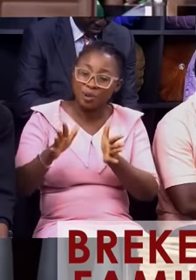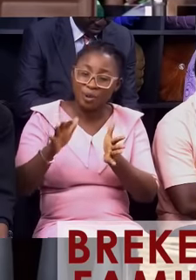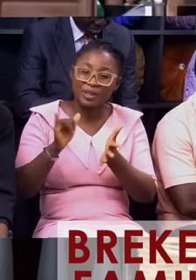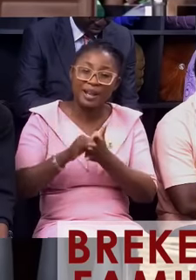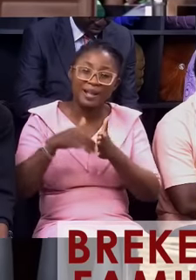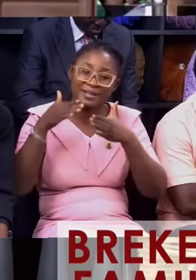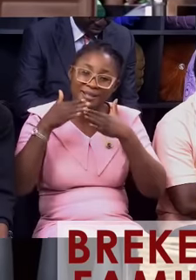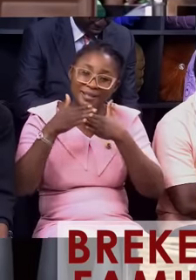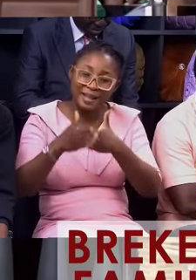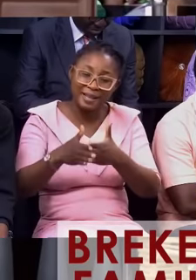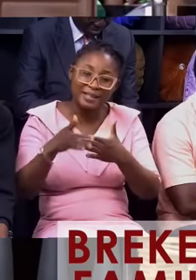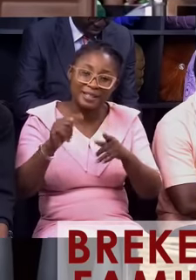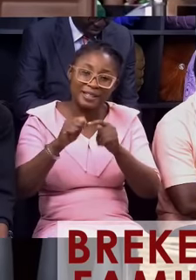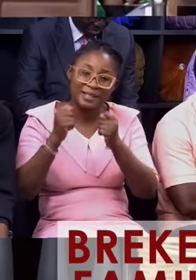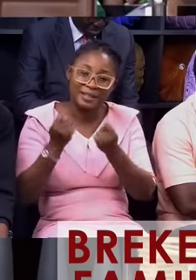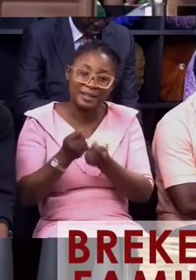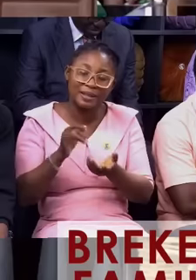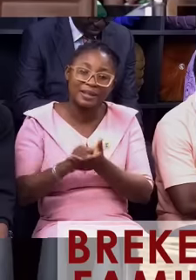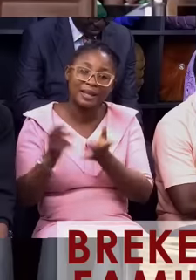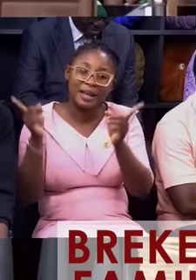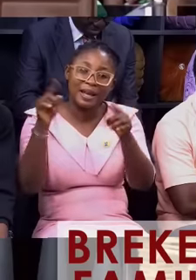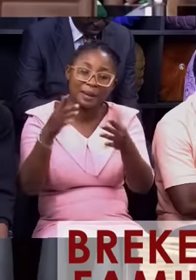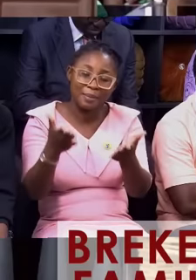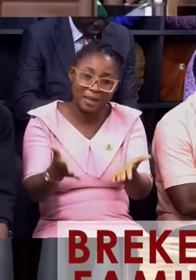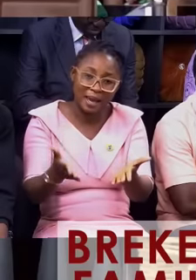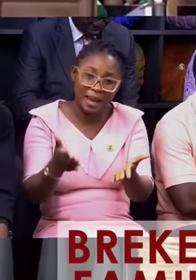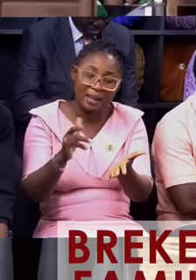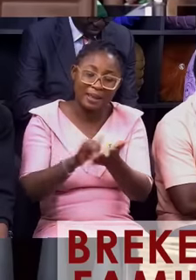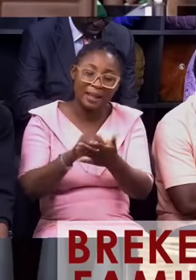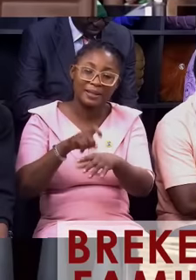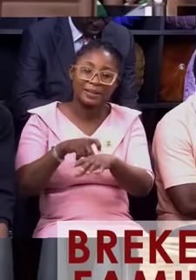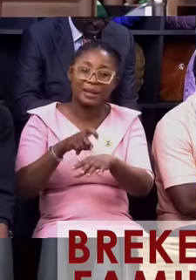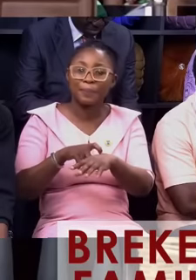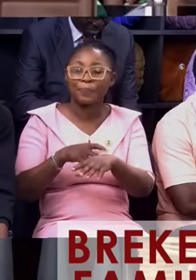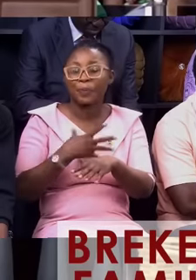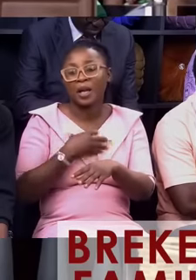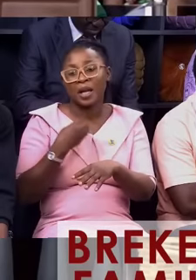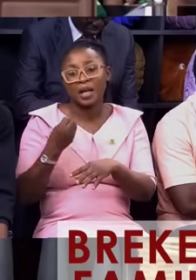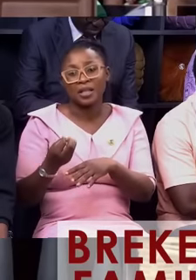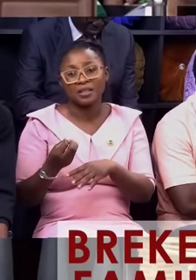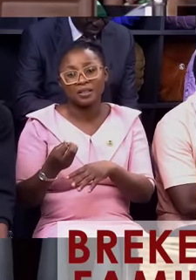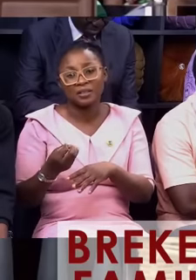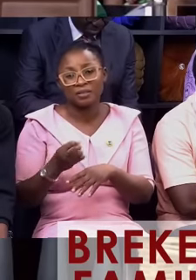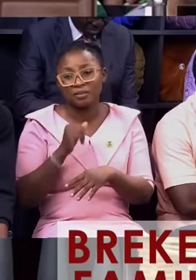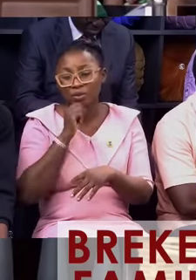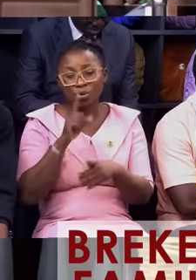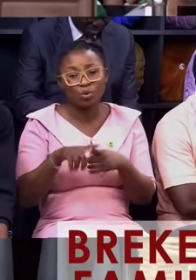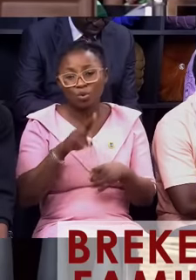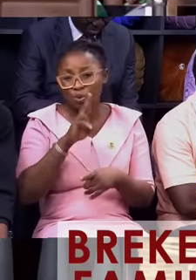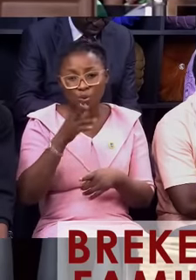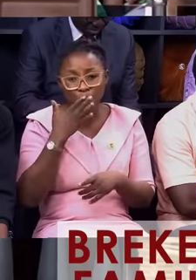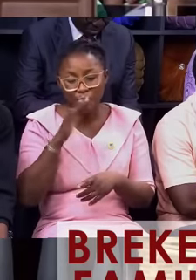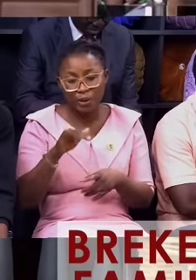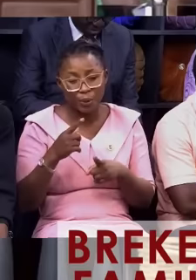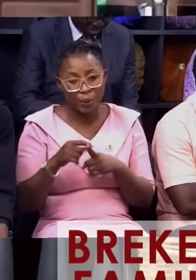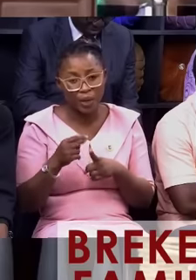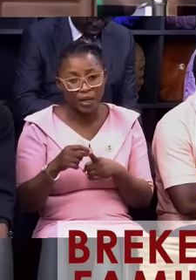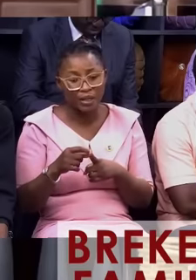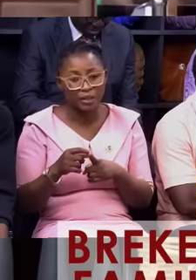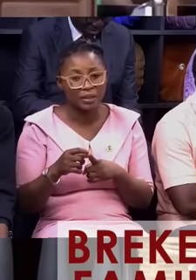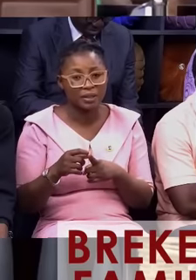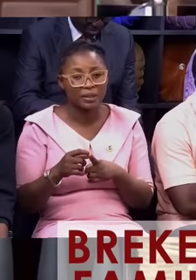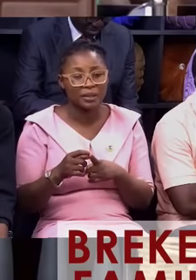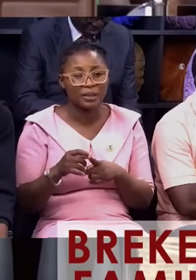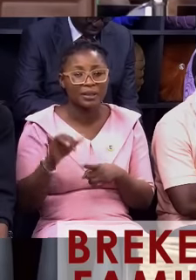sir that lead the team that came to our studio then and let me not use word because we don't use the word